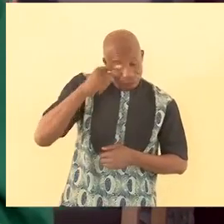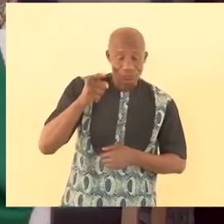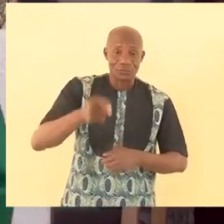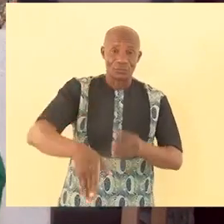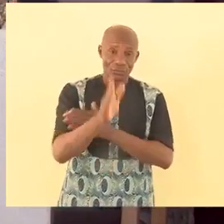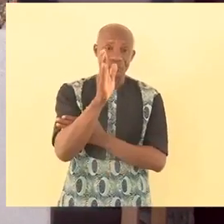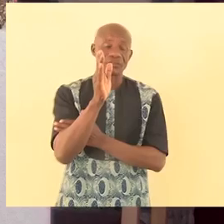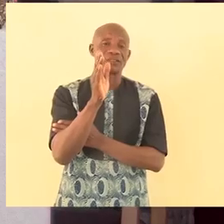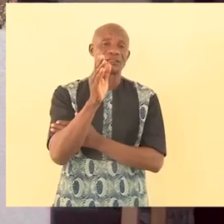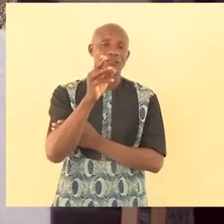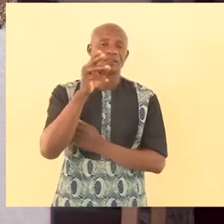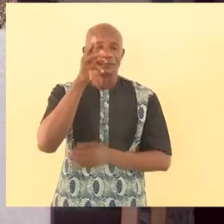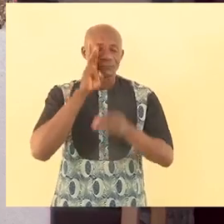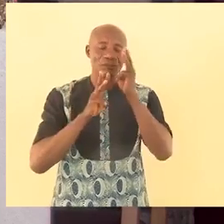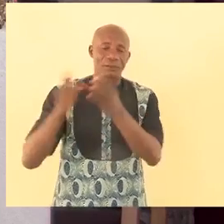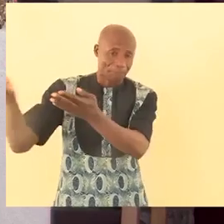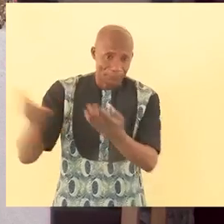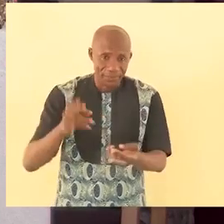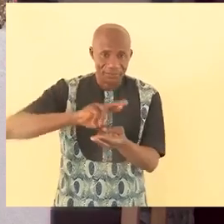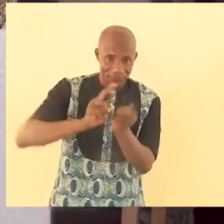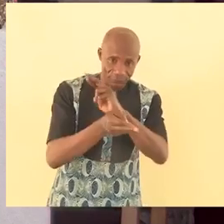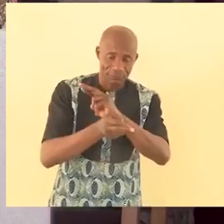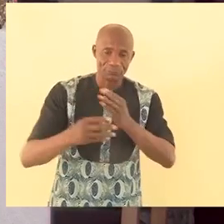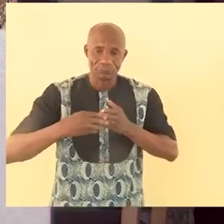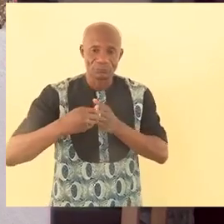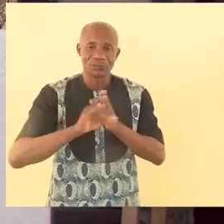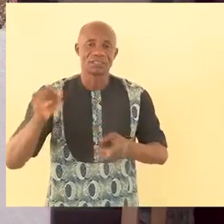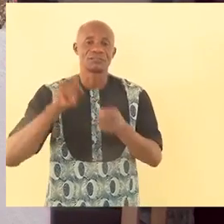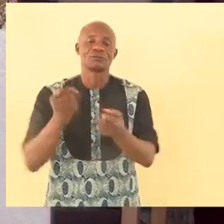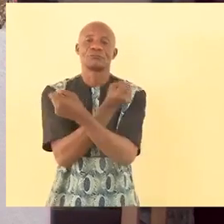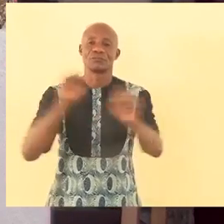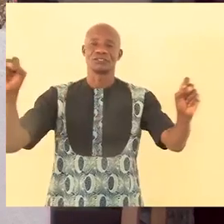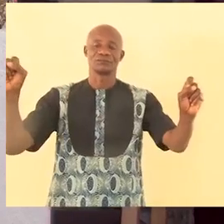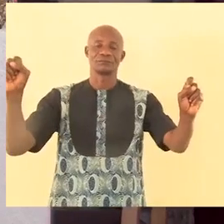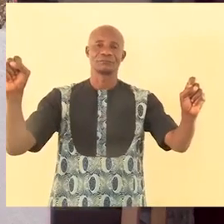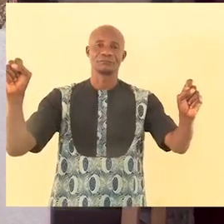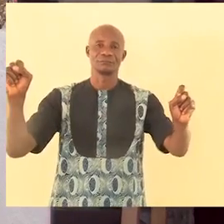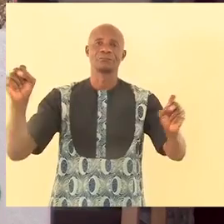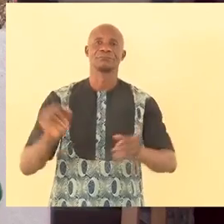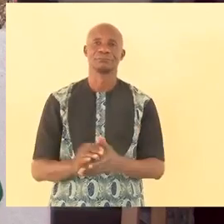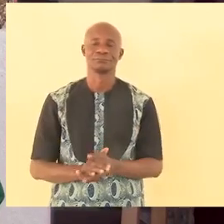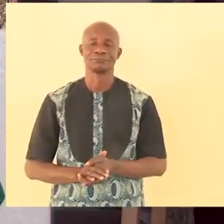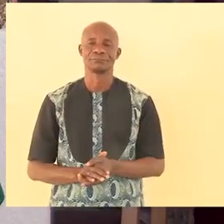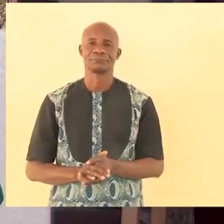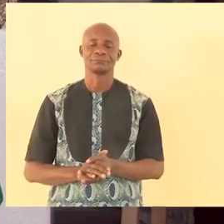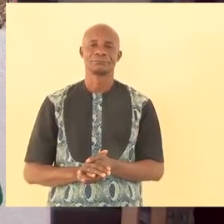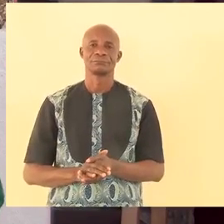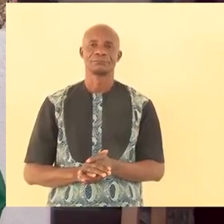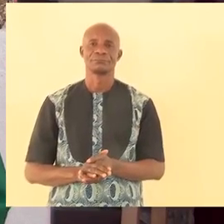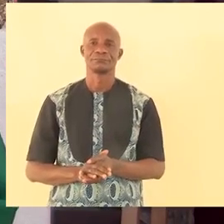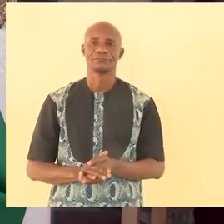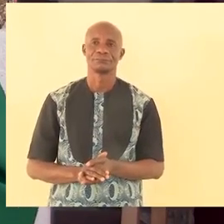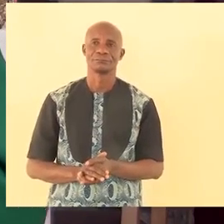For godly sorrow produces repentance leading to salvation. That's what Paul says.